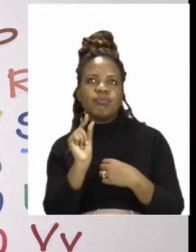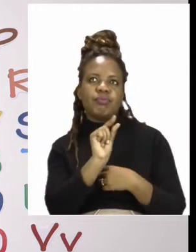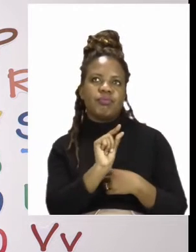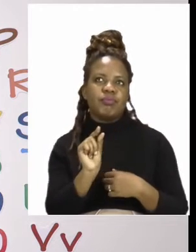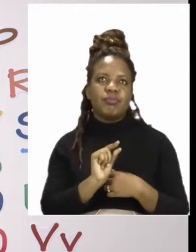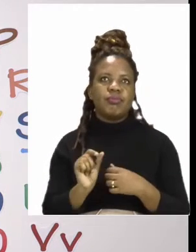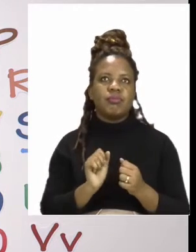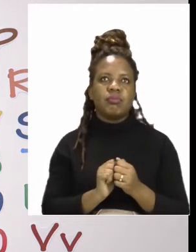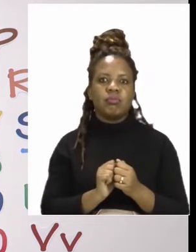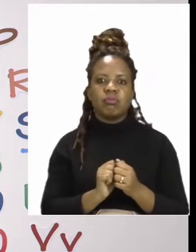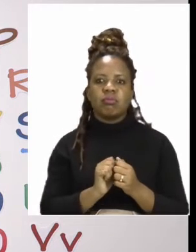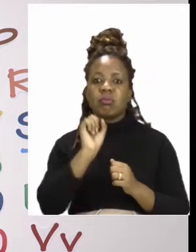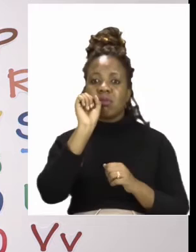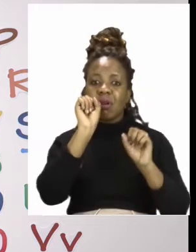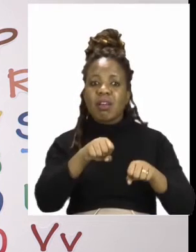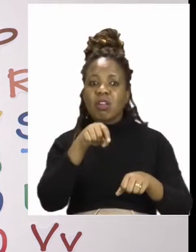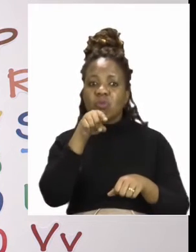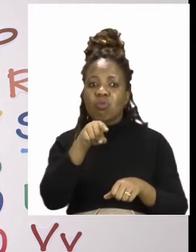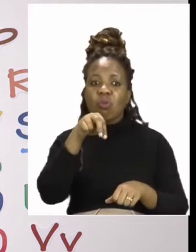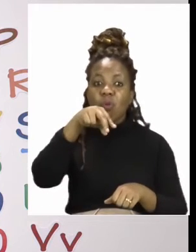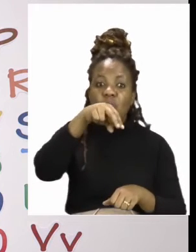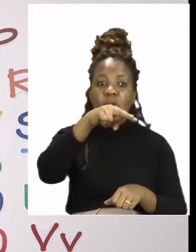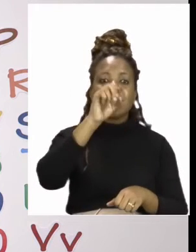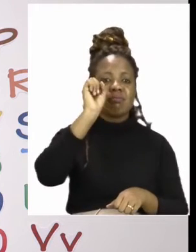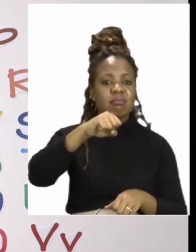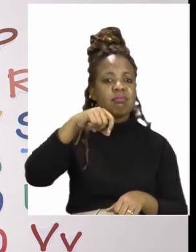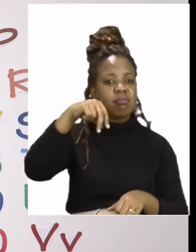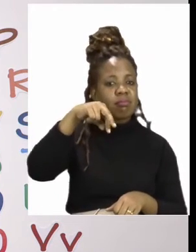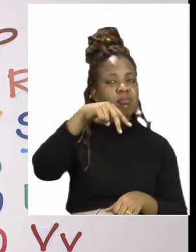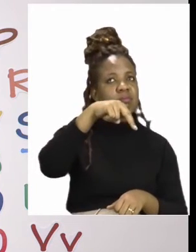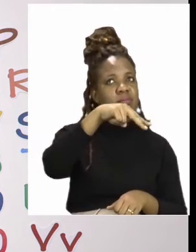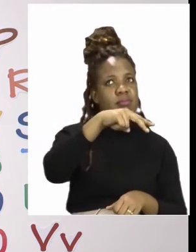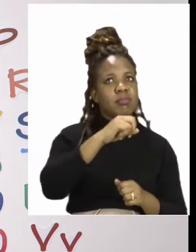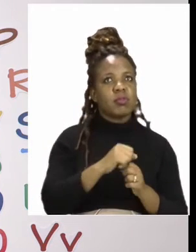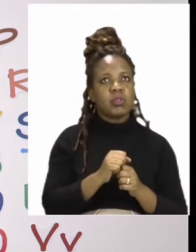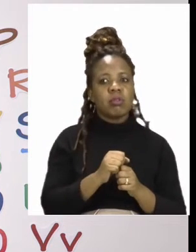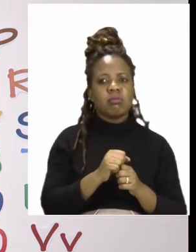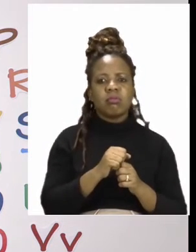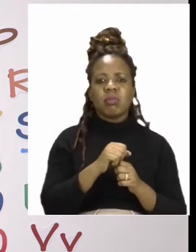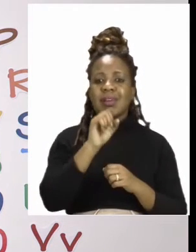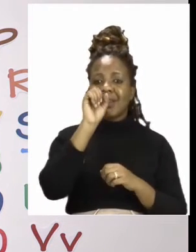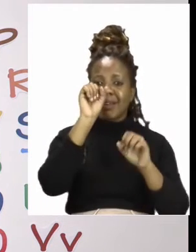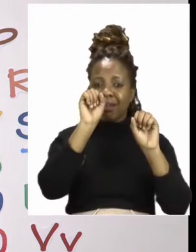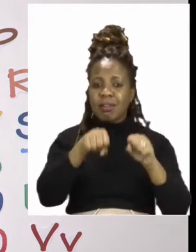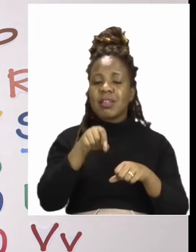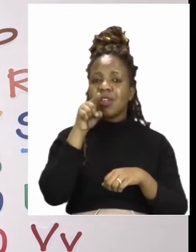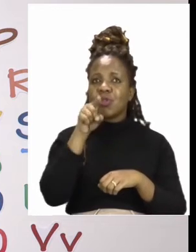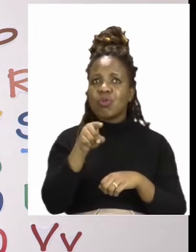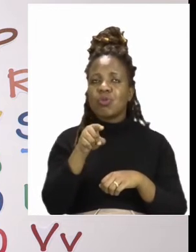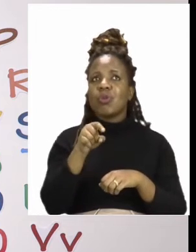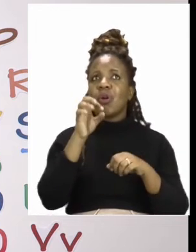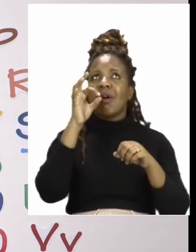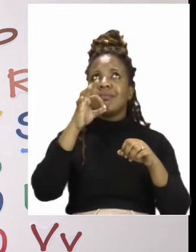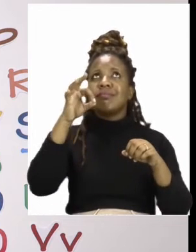Can you walk? Yes, walk, walk, walk. Can you fly? Yes, fly, fly, fly.